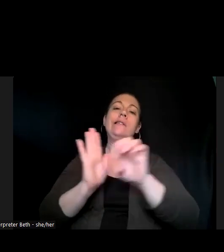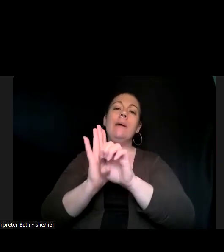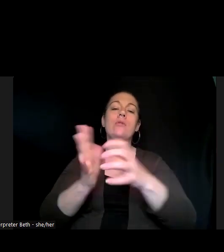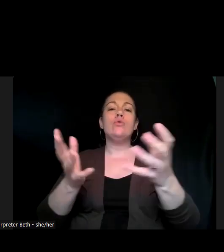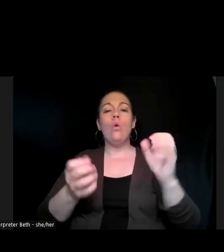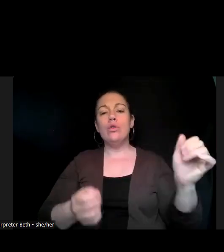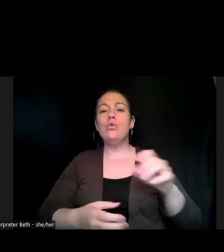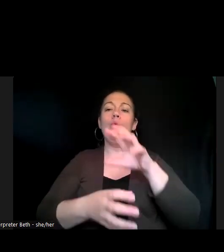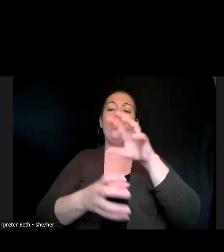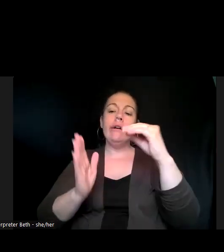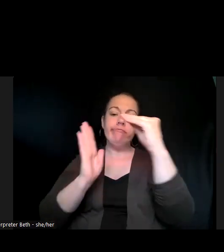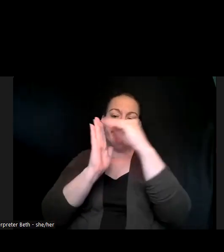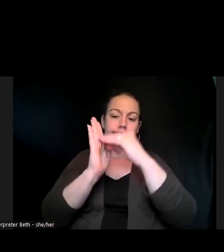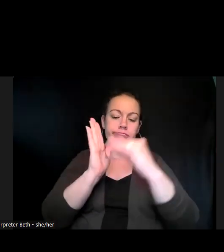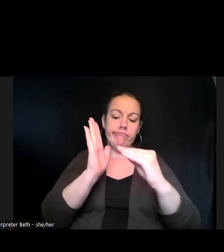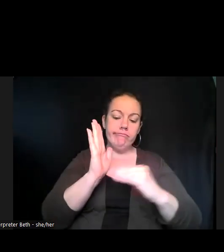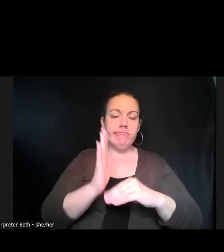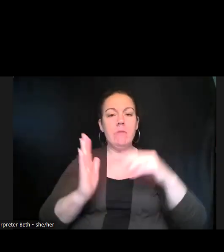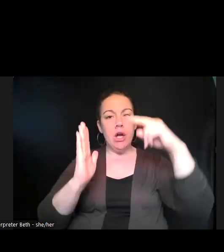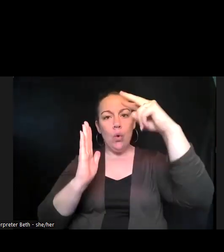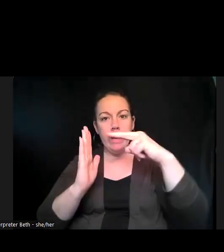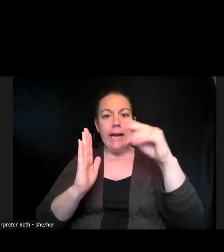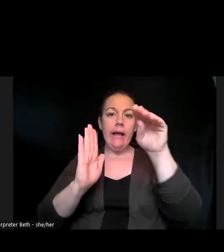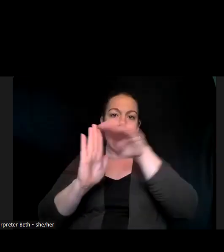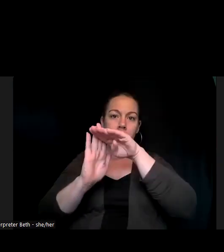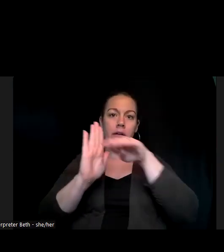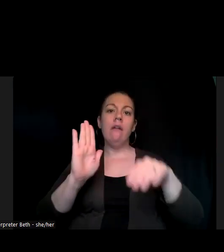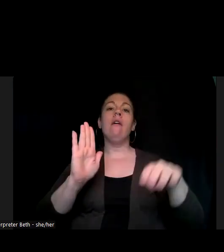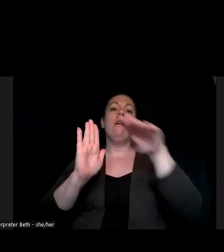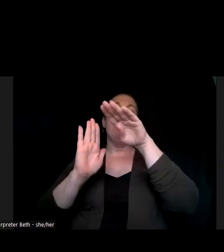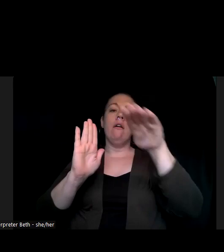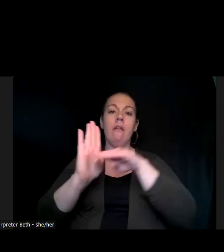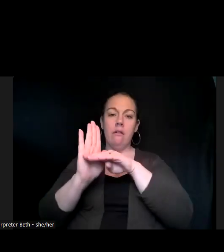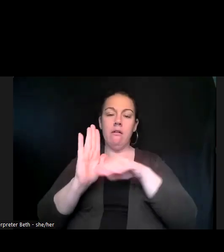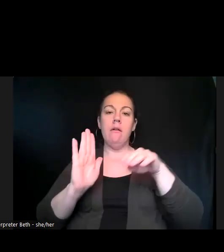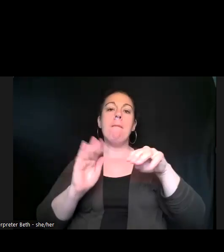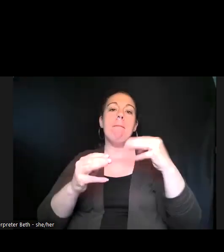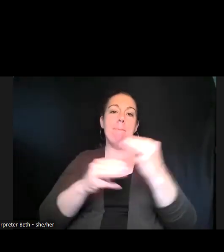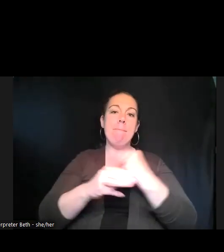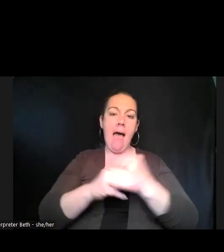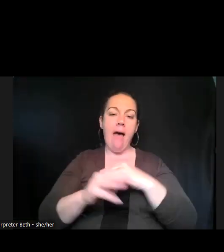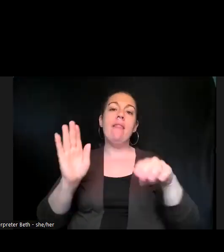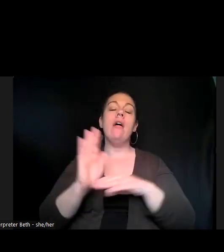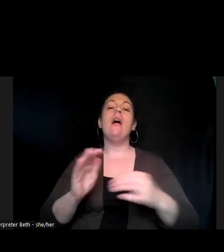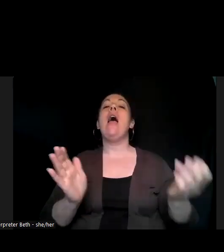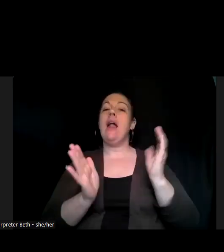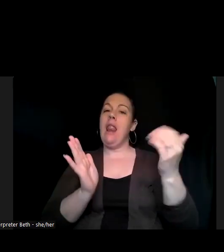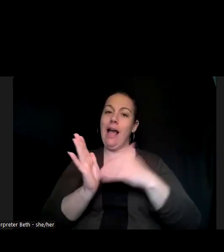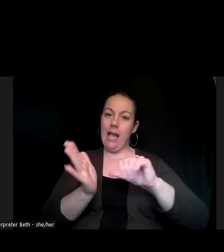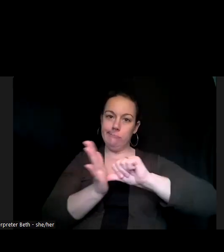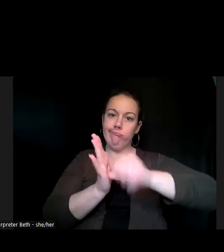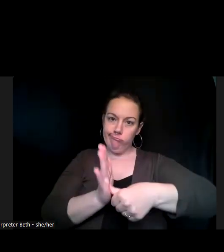and making sure that we're actually making that time mandatory for students and targeting it again to students who need it most. That's something